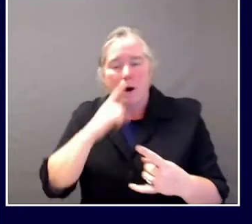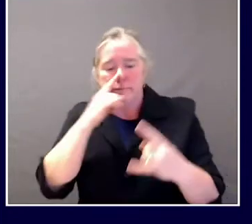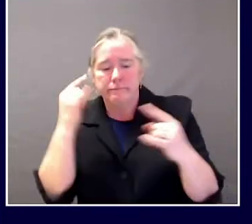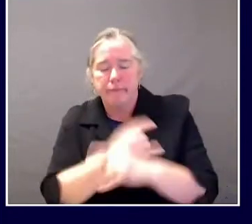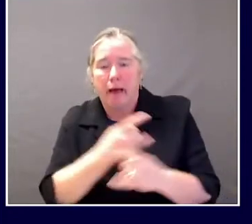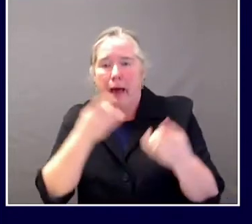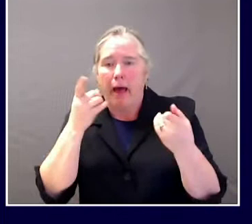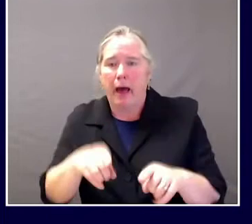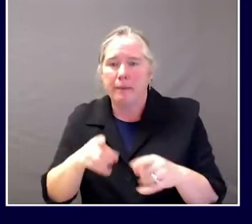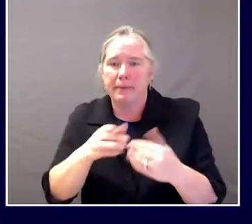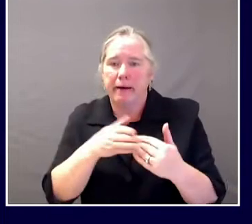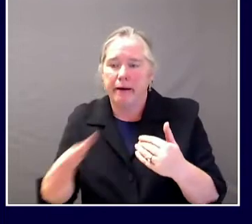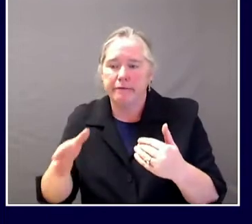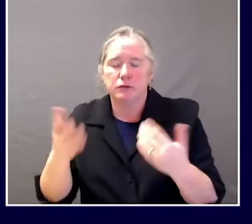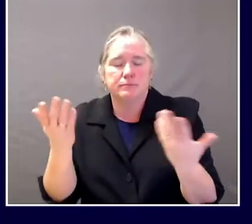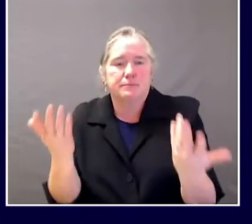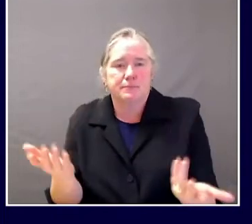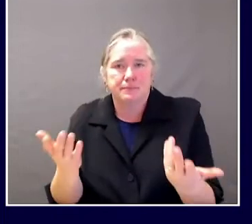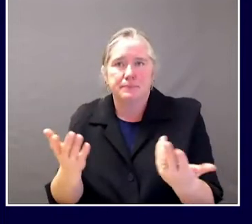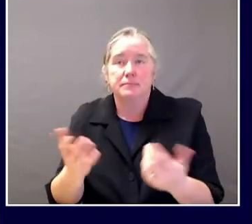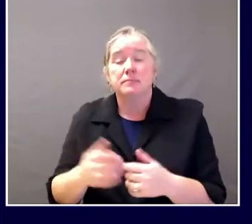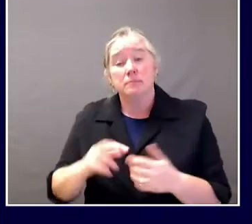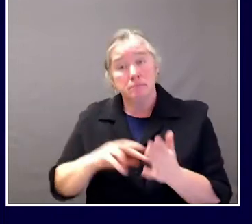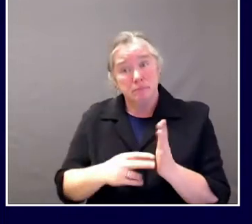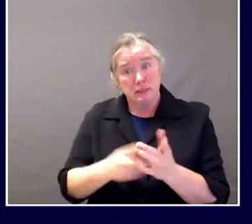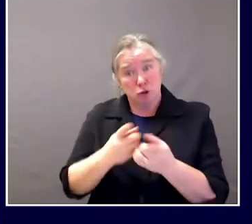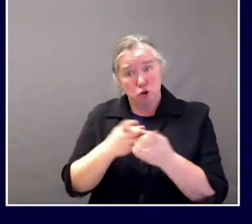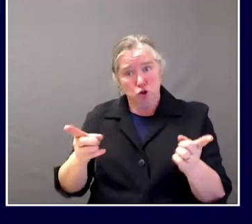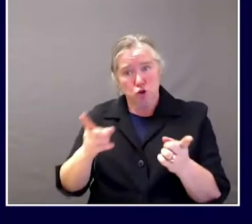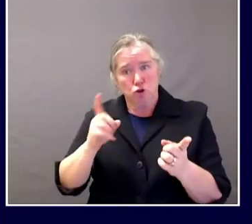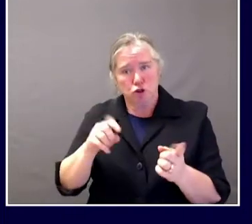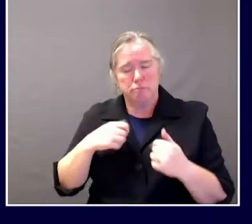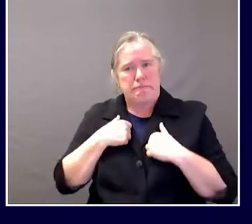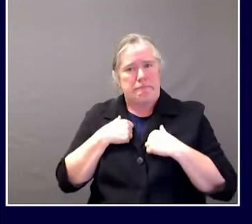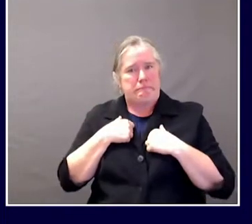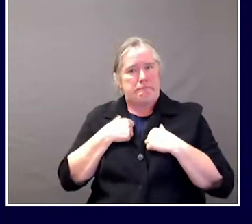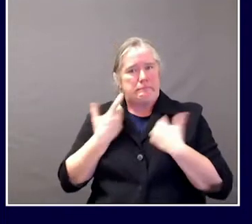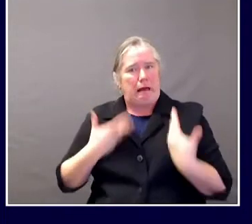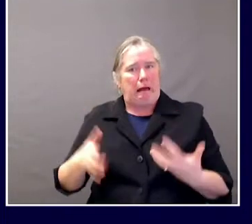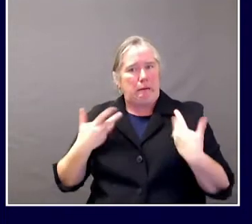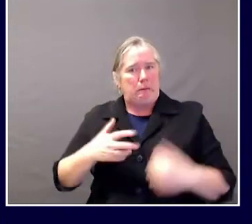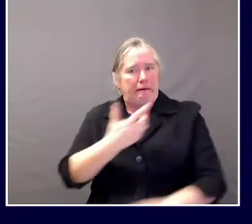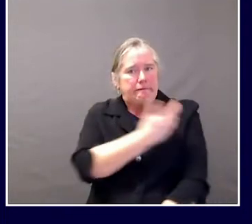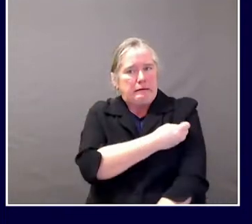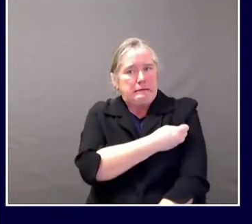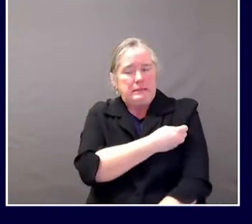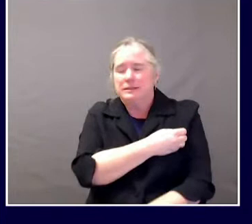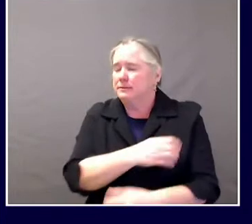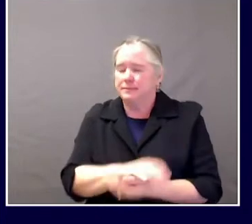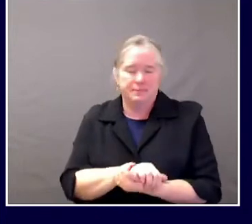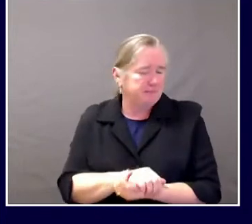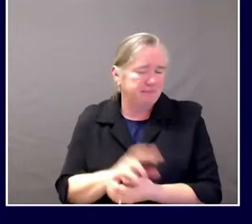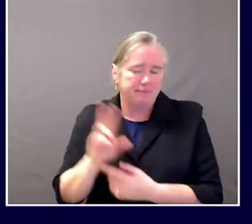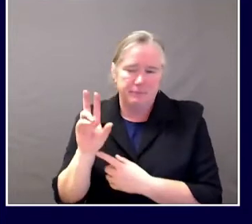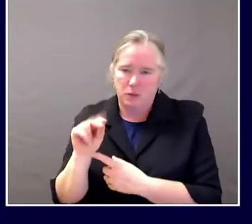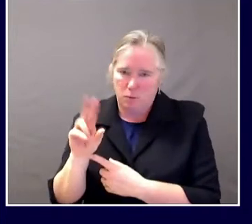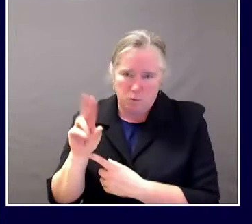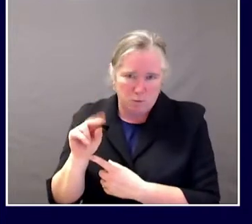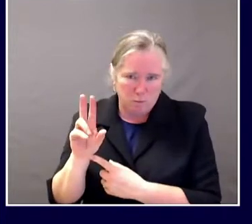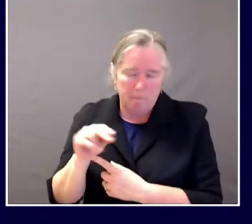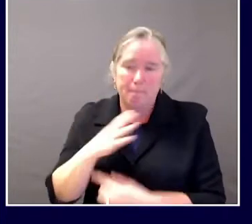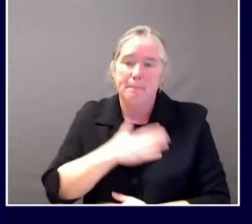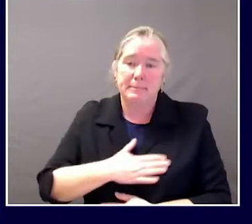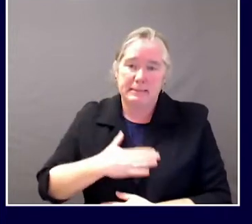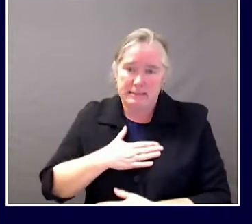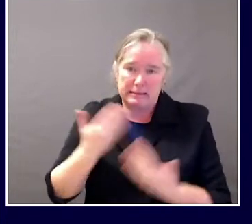Absolutely. But should they deter us from being vaccinated? Based on everything we know right now, the answer is no. But